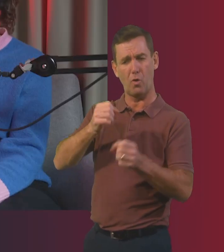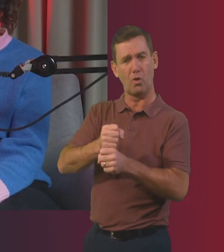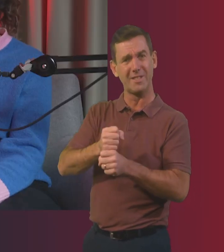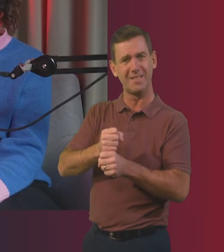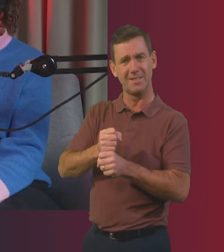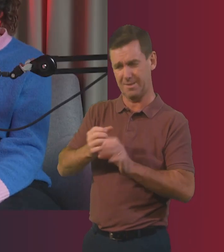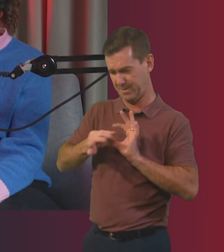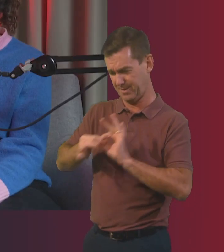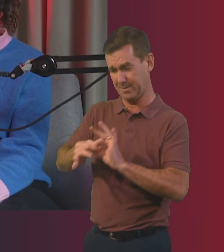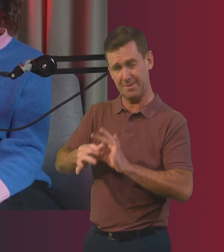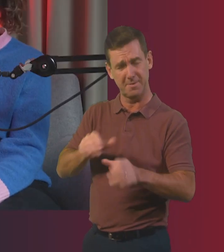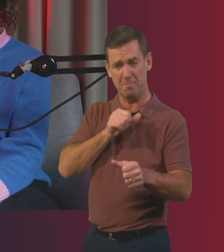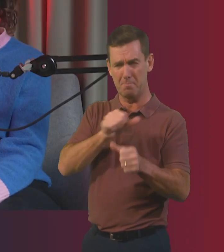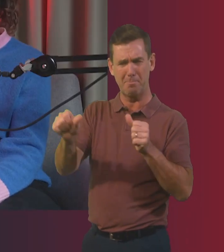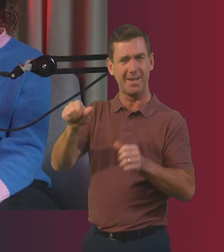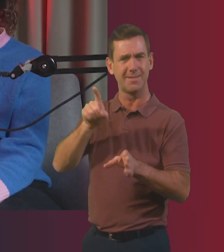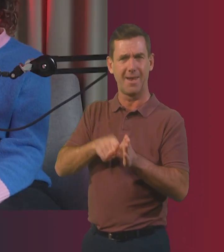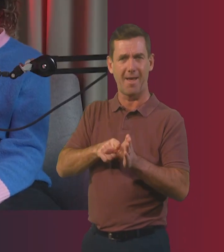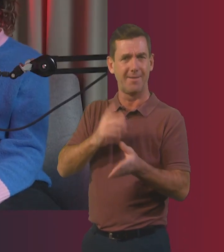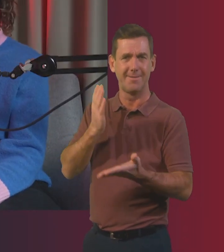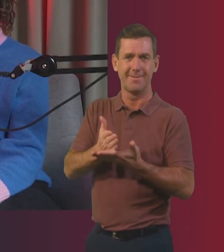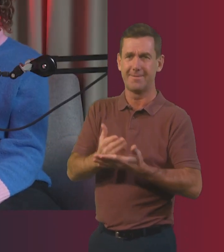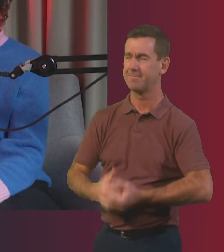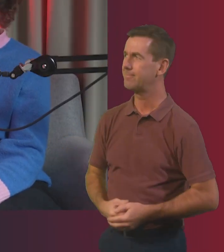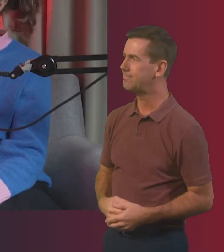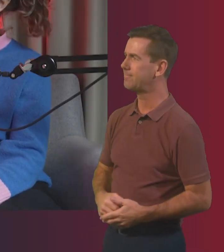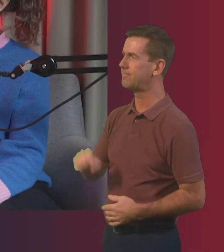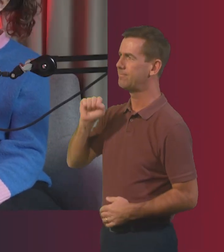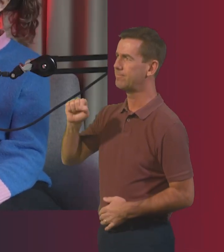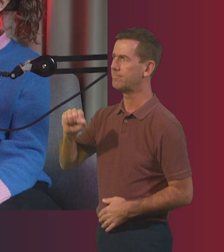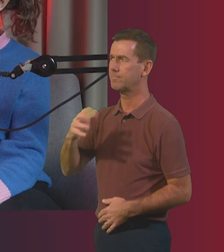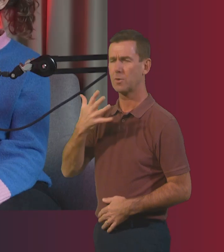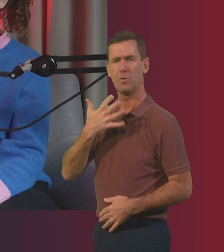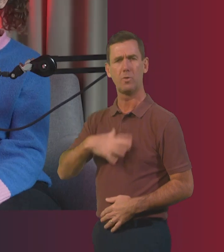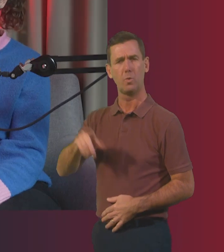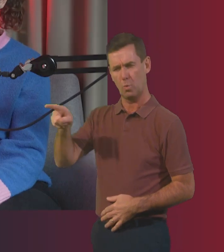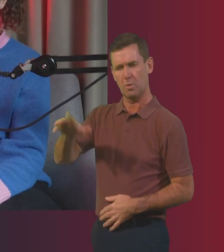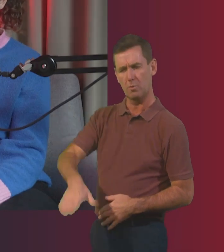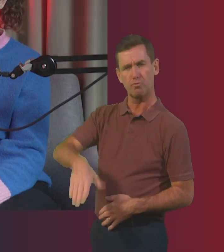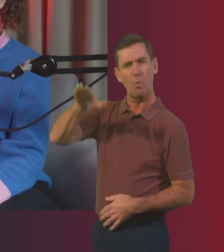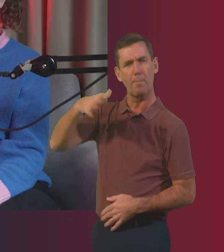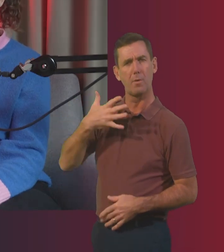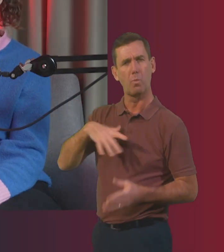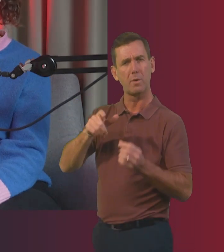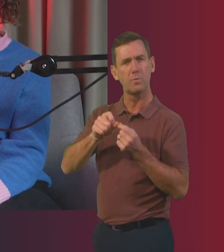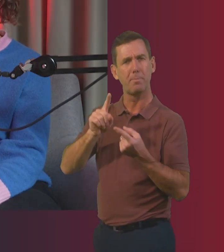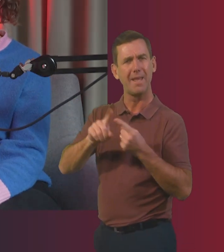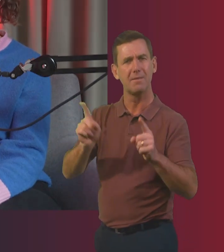best year. It really has. Amazing. So tell us about you. What did you want to be growing up? How did you get to go on the